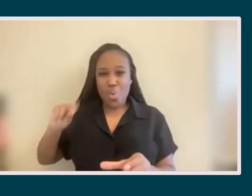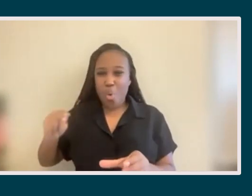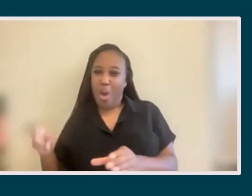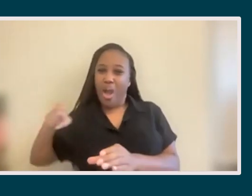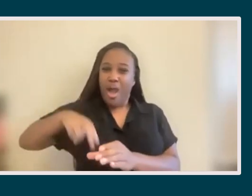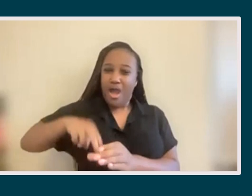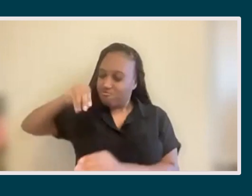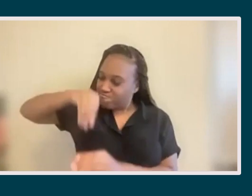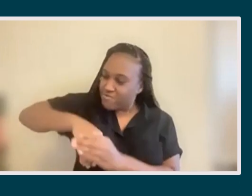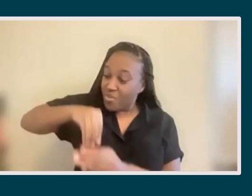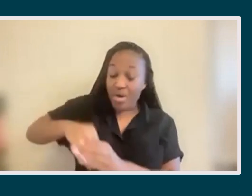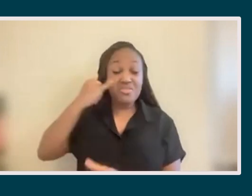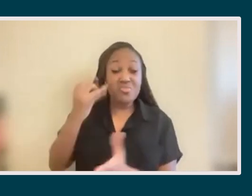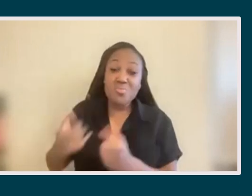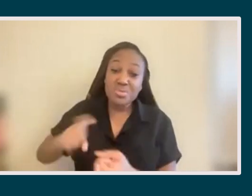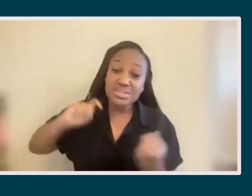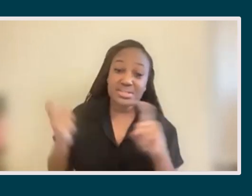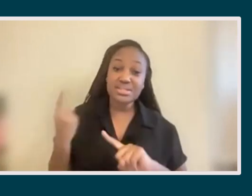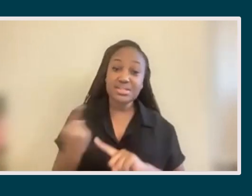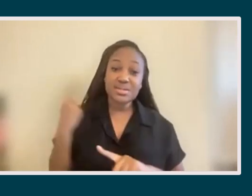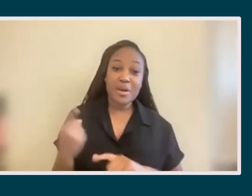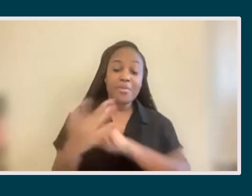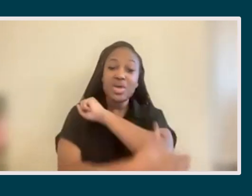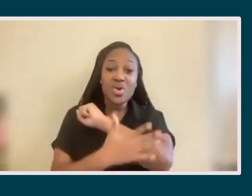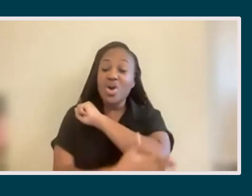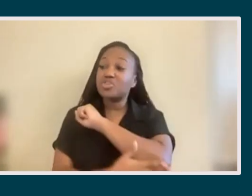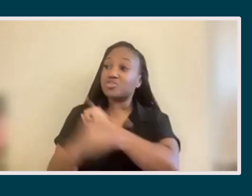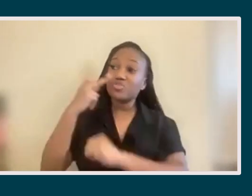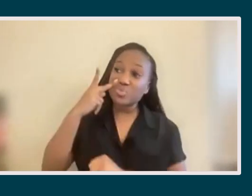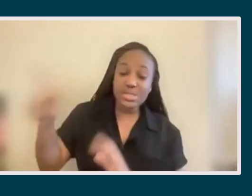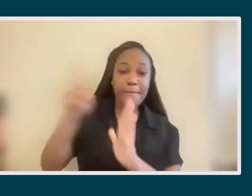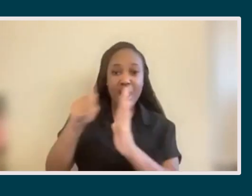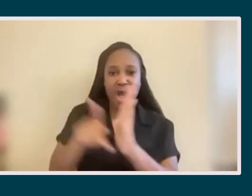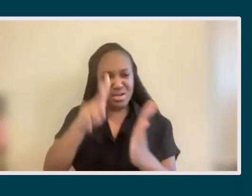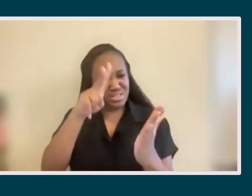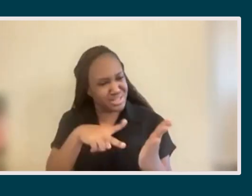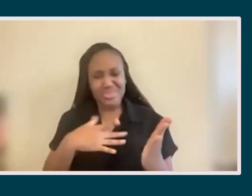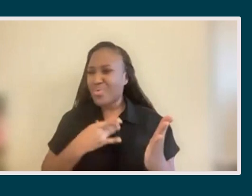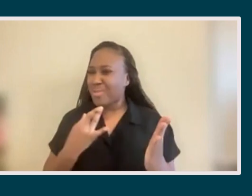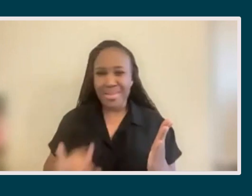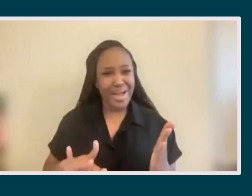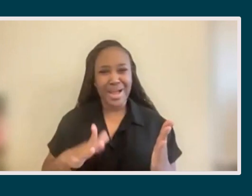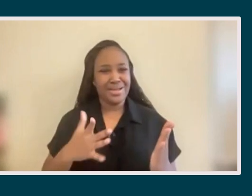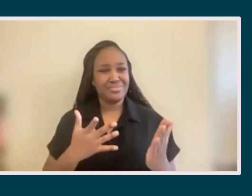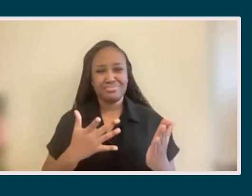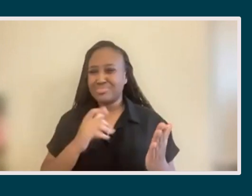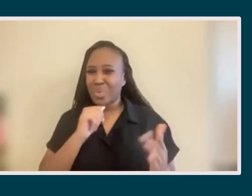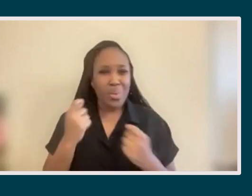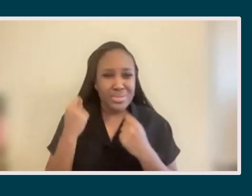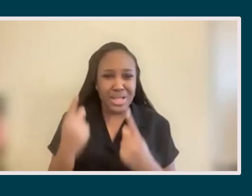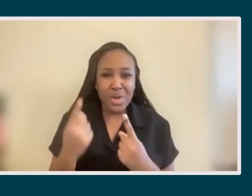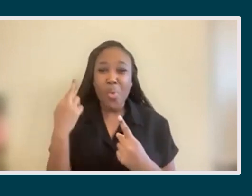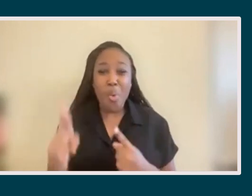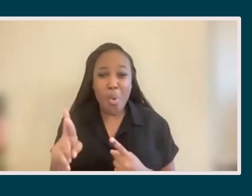you're looking at policies that you do not like or do not understand, if you're reading social media and you're going, how does somebody think that this could possibly be